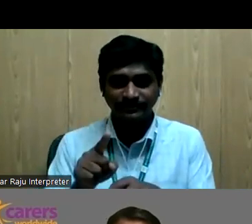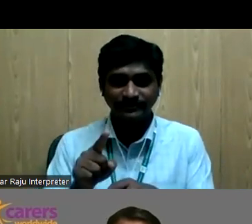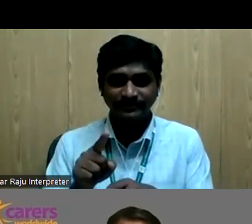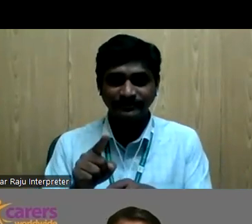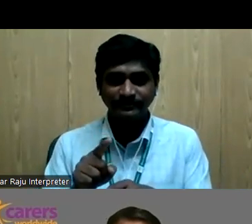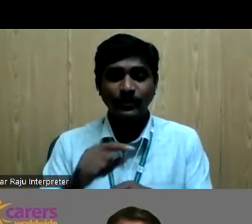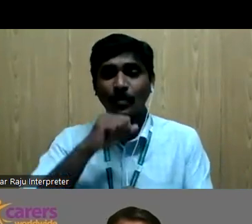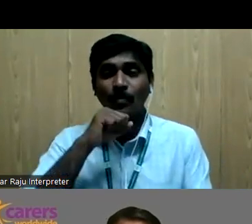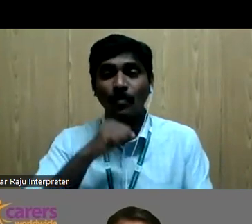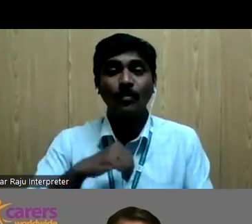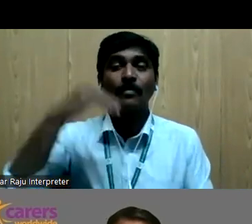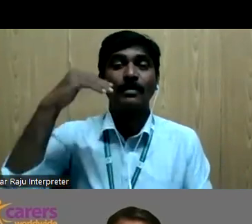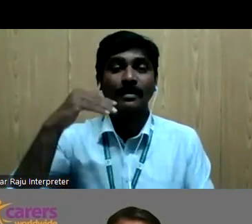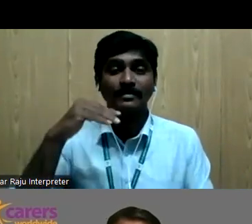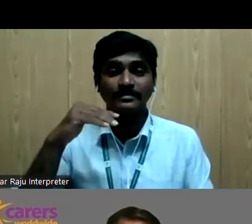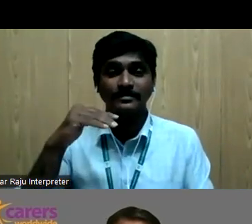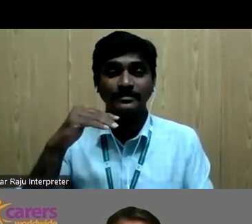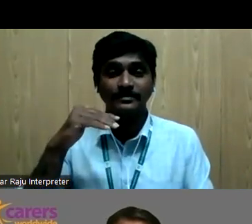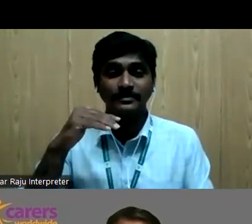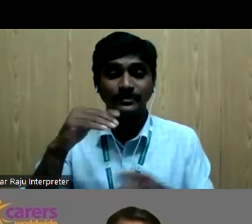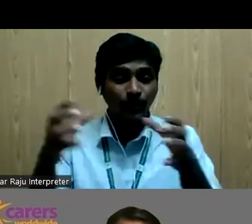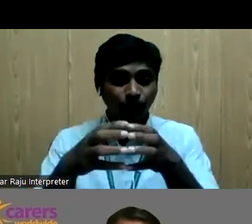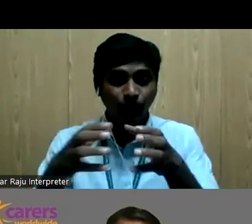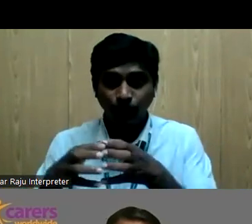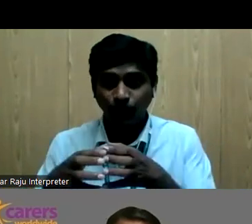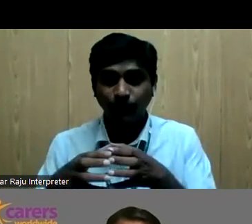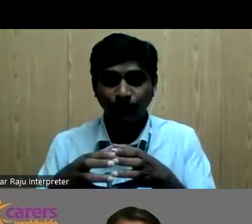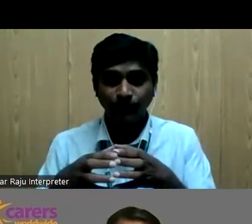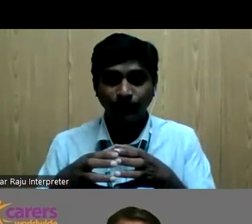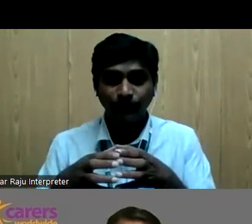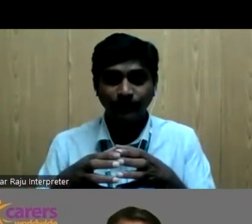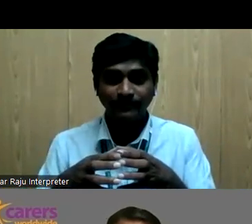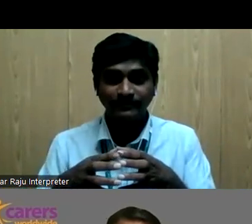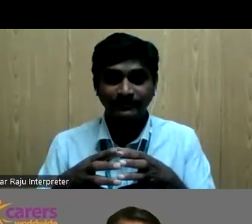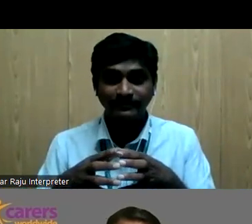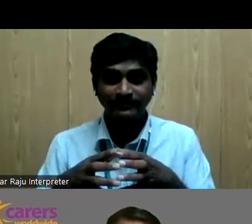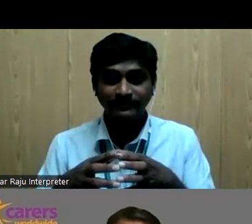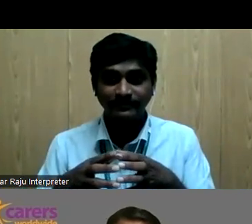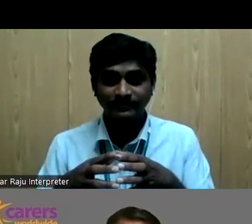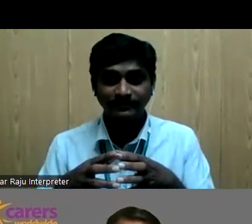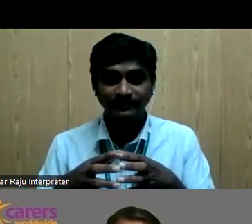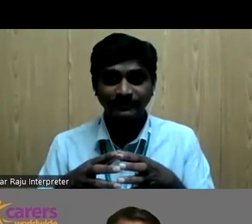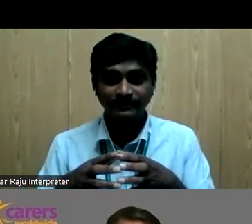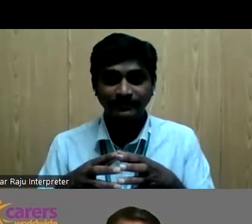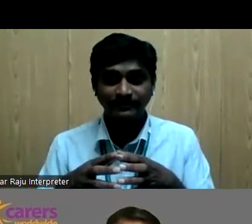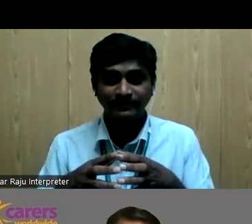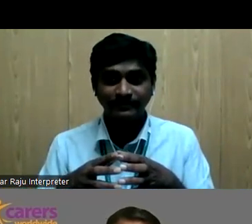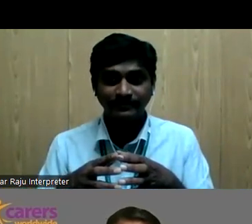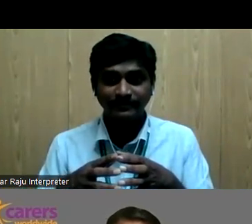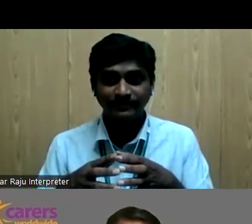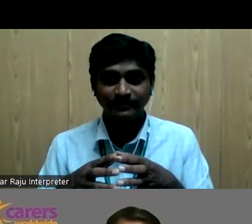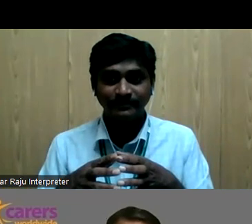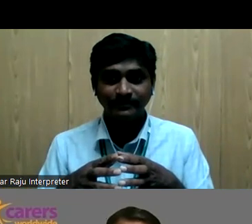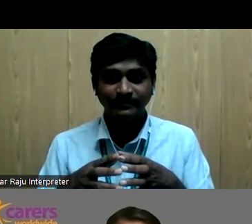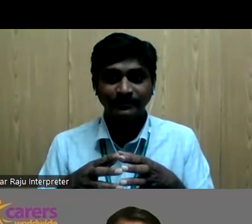old age group. So this is a life cycle approach of the intellectual disabilities. So we have a different interdisciplinary approaches and multidisciplinary approaches